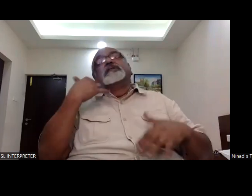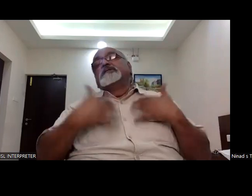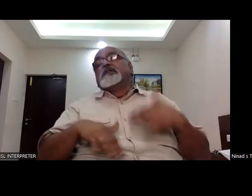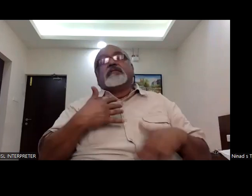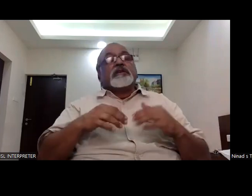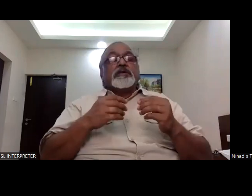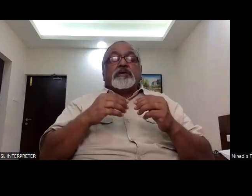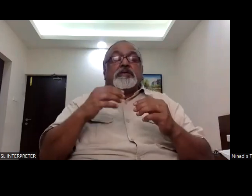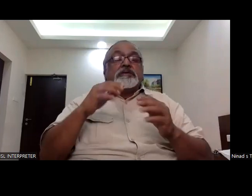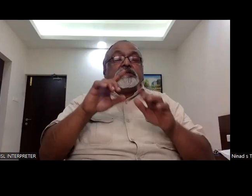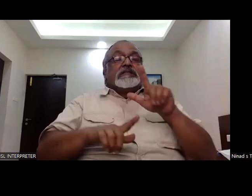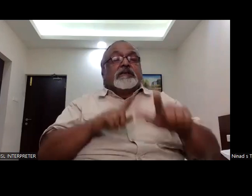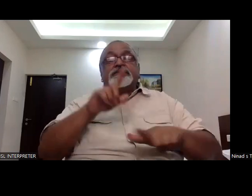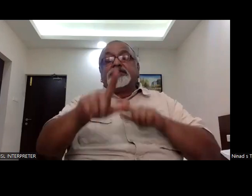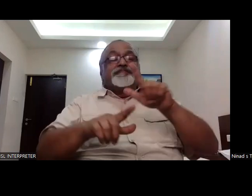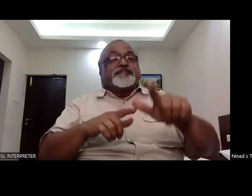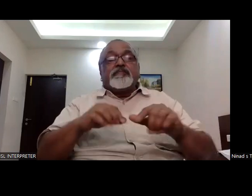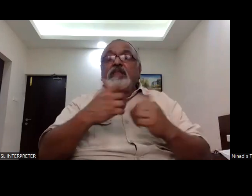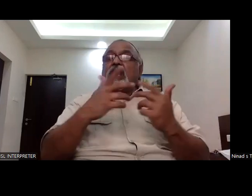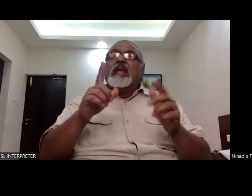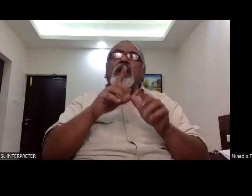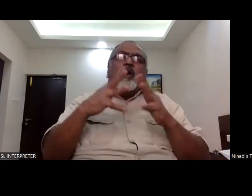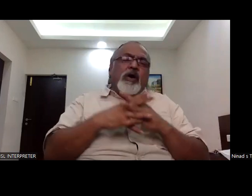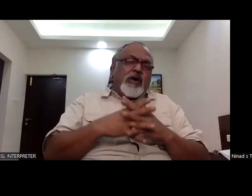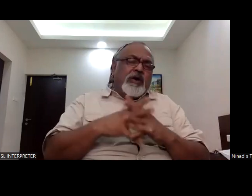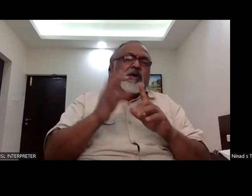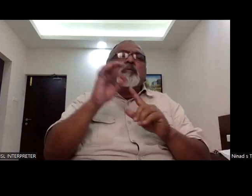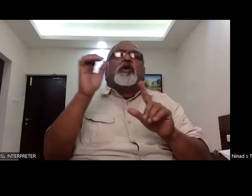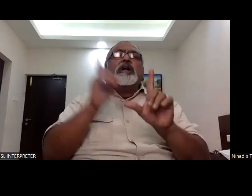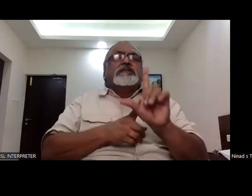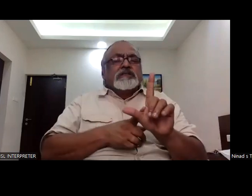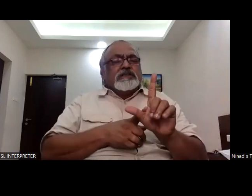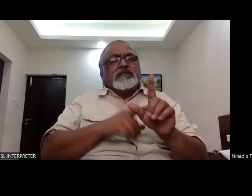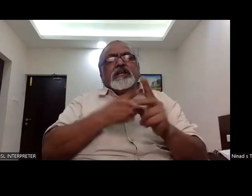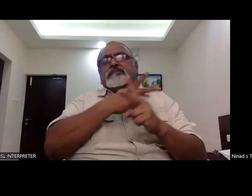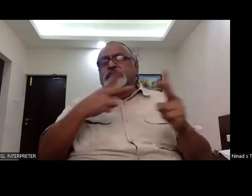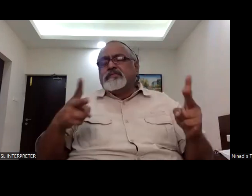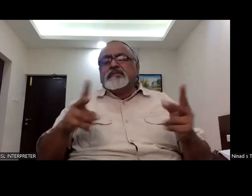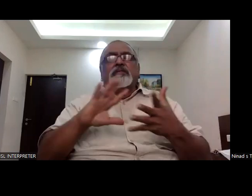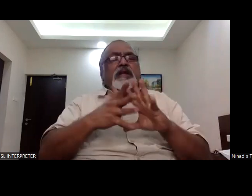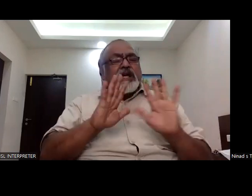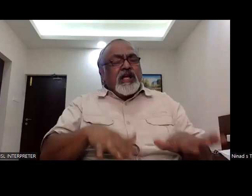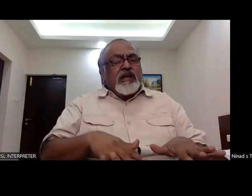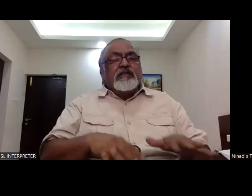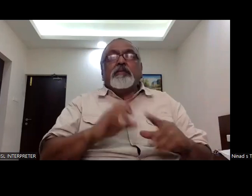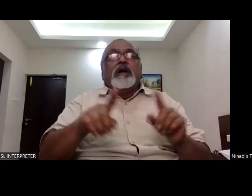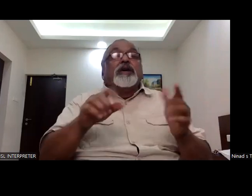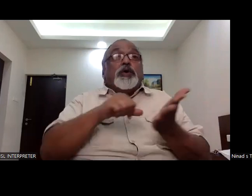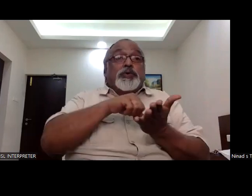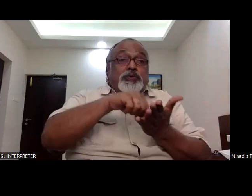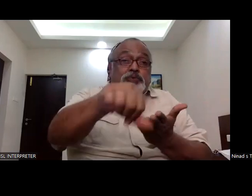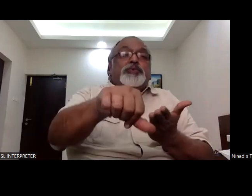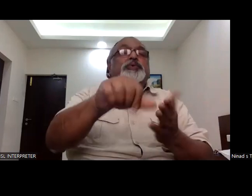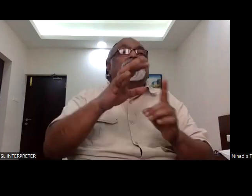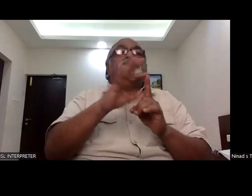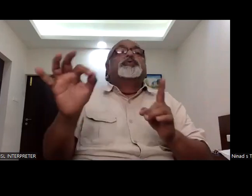if the laws and policies are made, but if they're not implemented according to the needs of